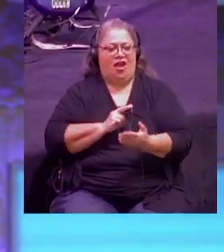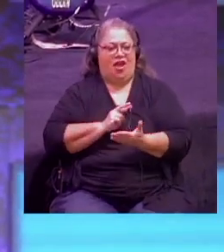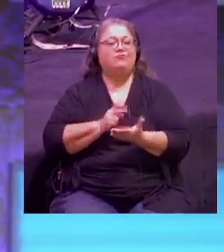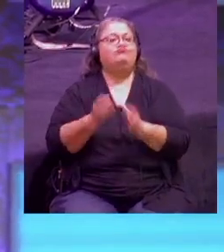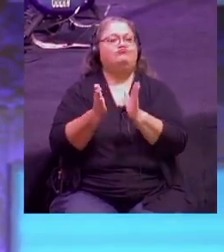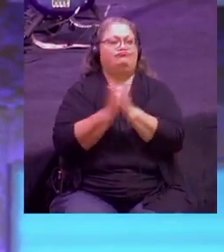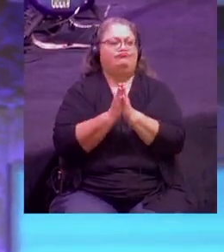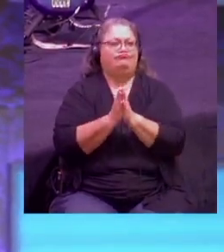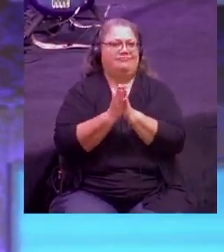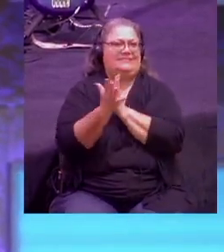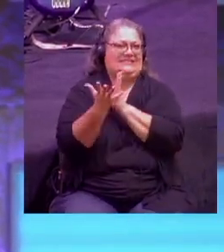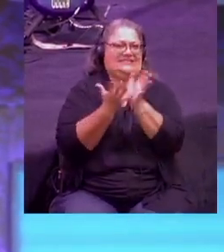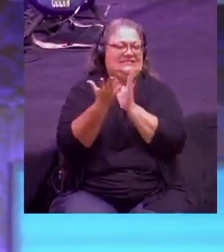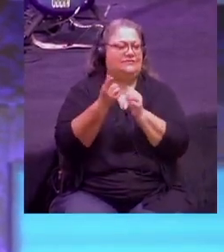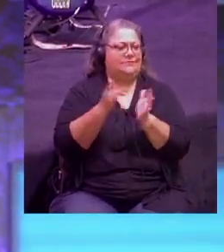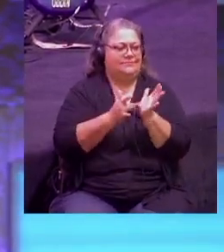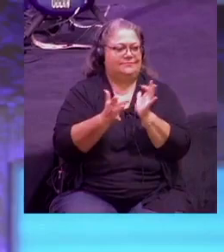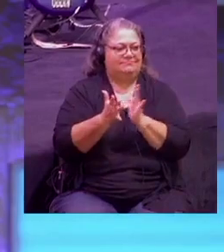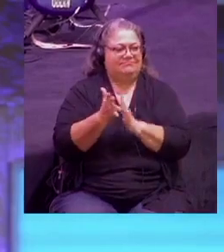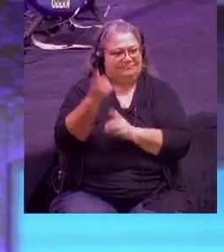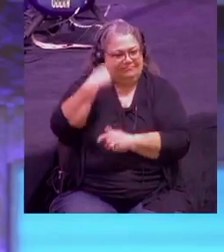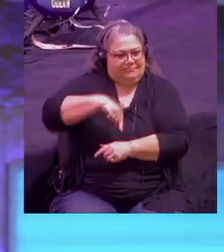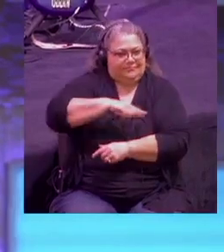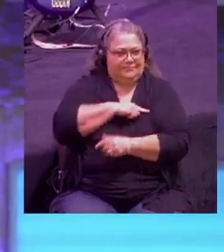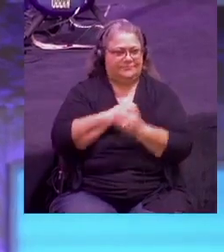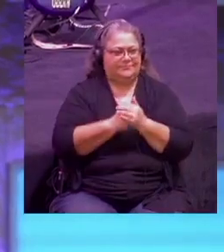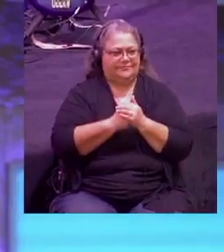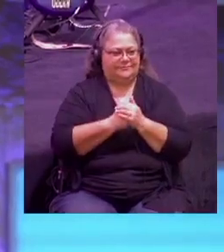The fifth purpose of the Holy Spirit is he gives us power.